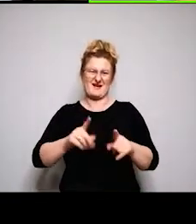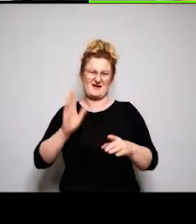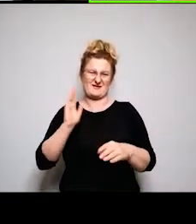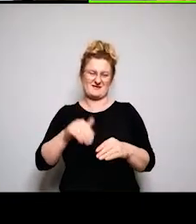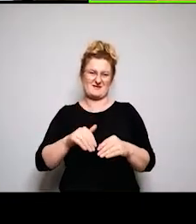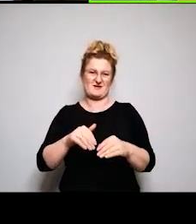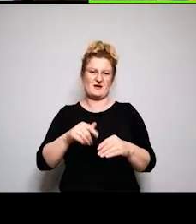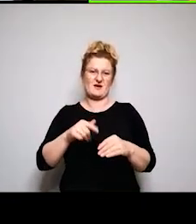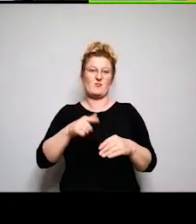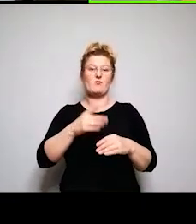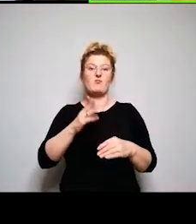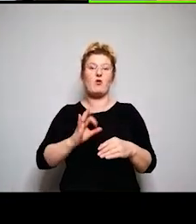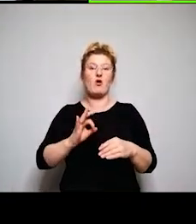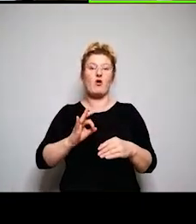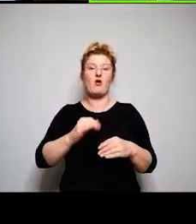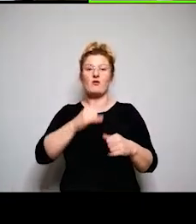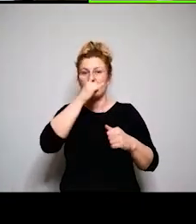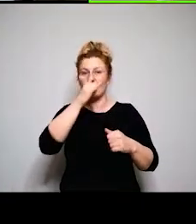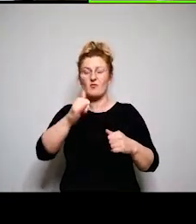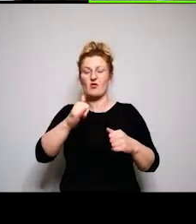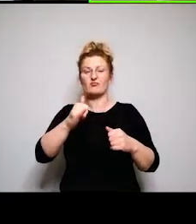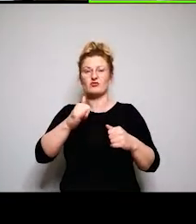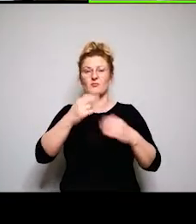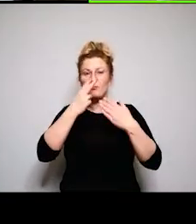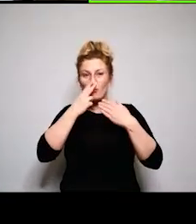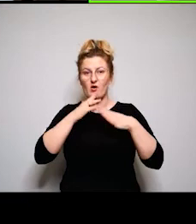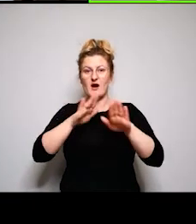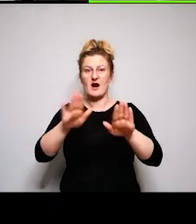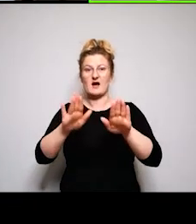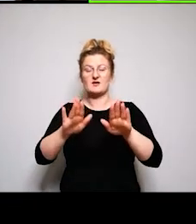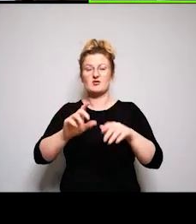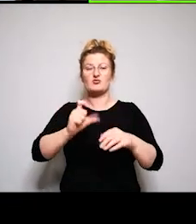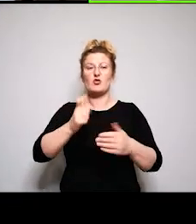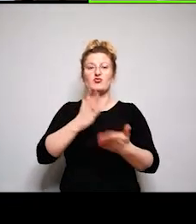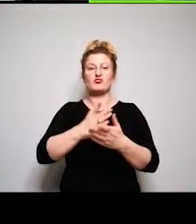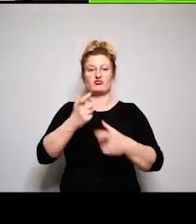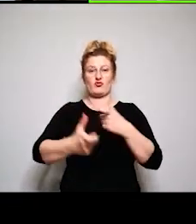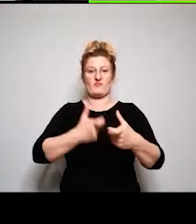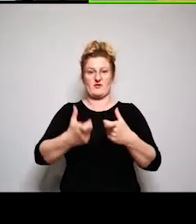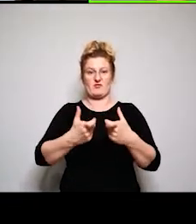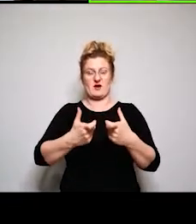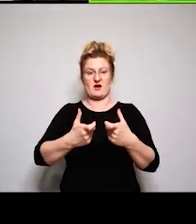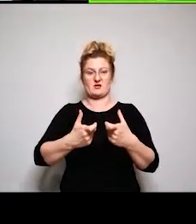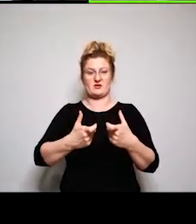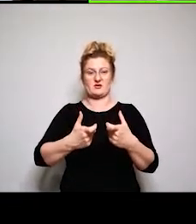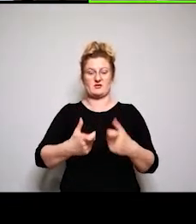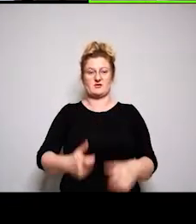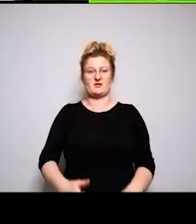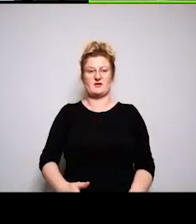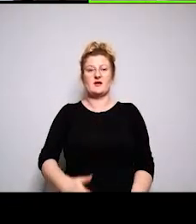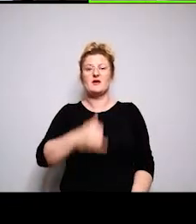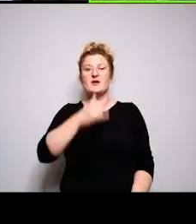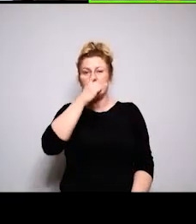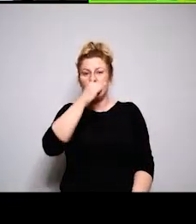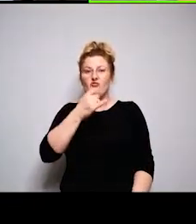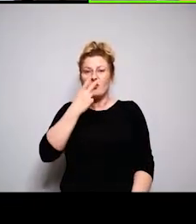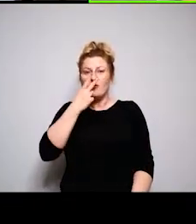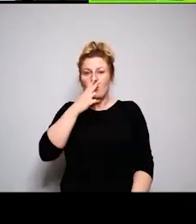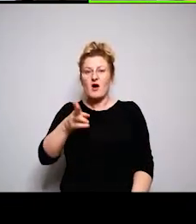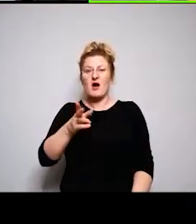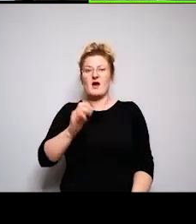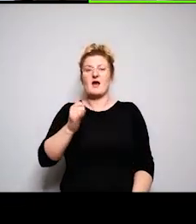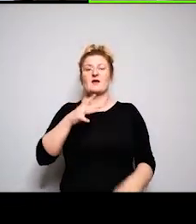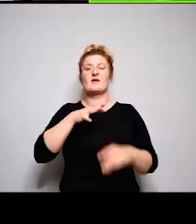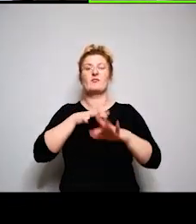to understand yourself, what your impact is. And second of all, you will not be able to display to other institutions. And that's a